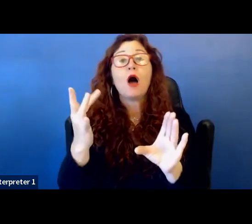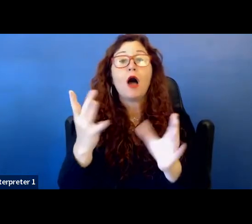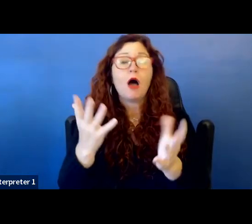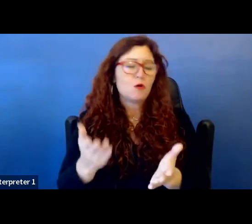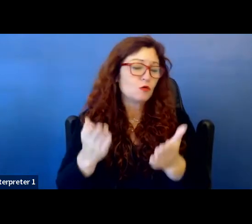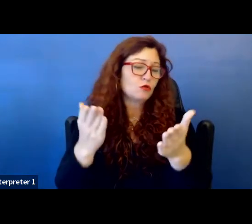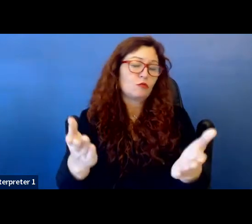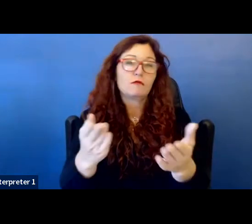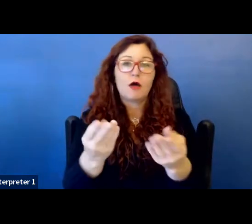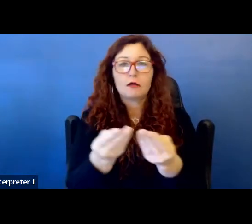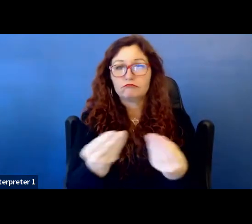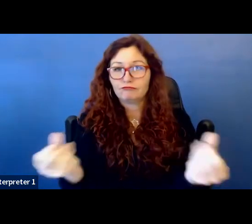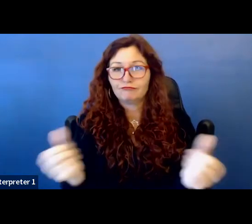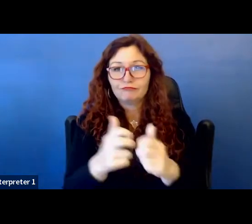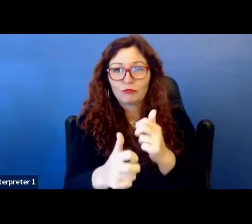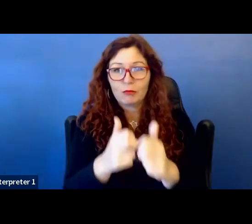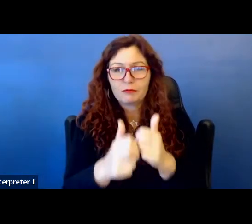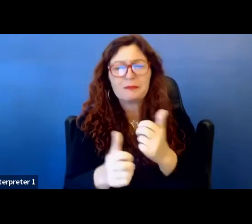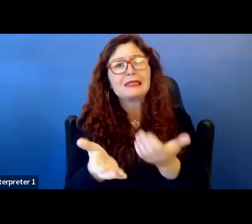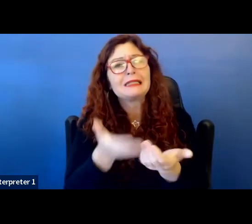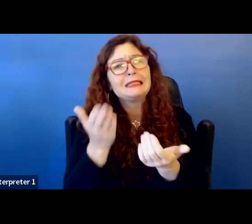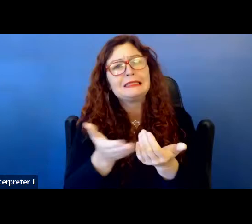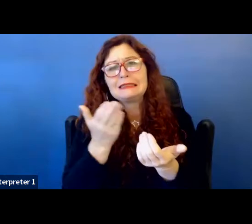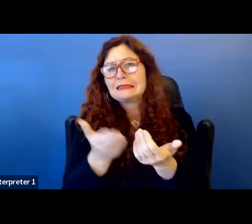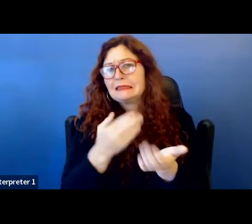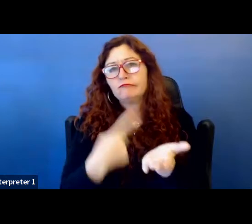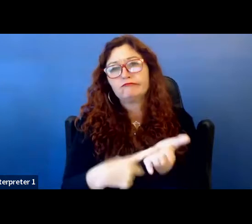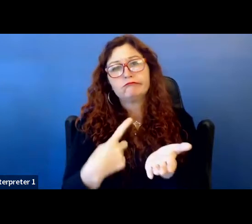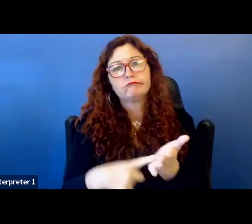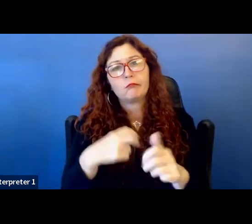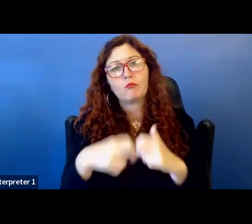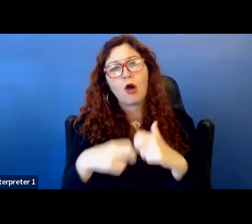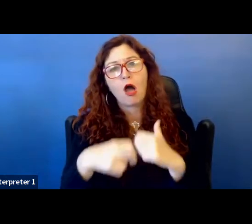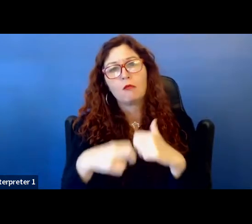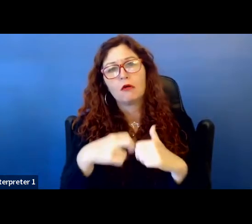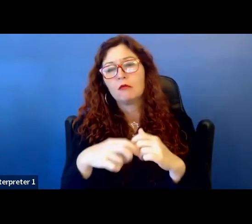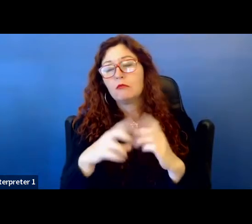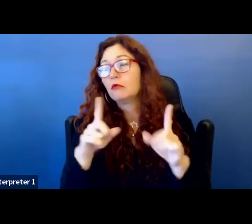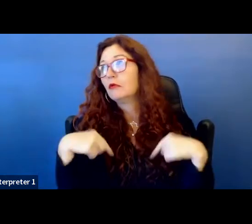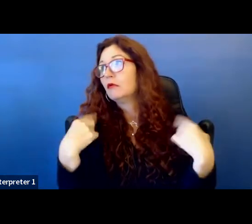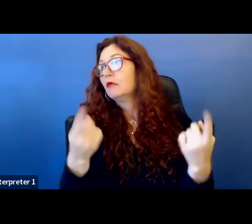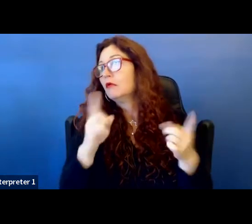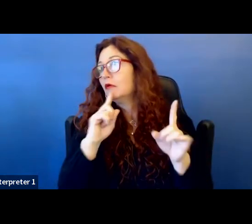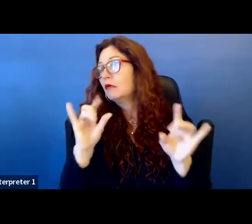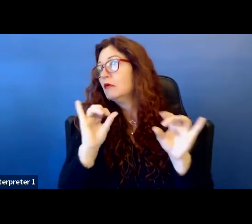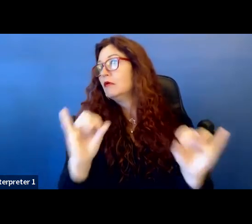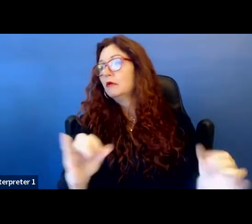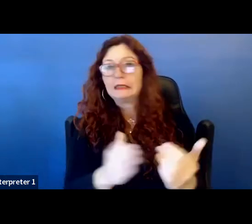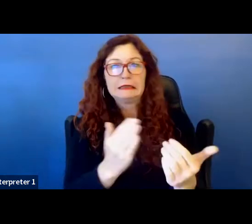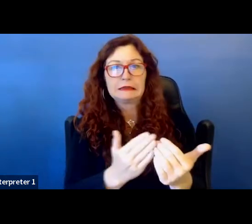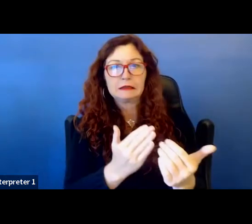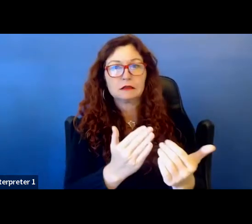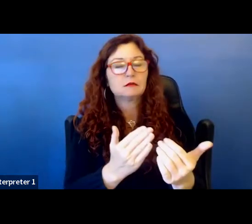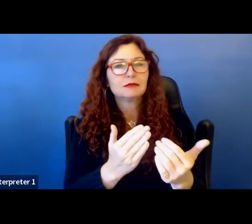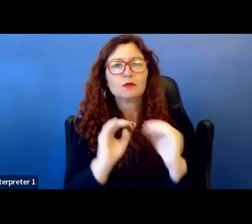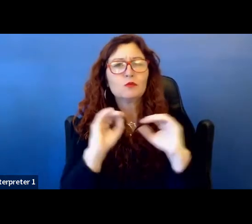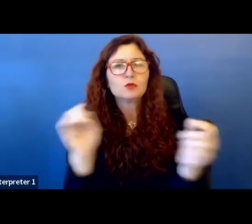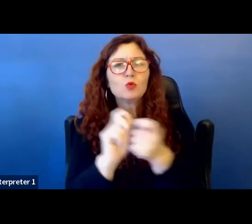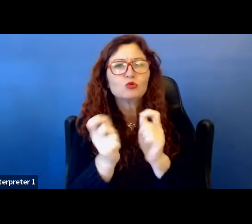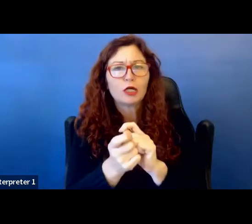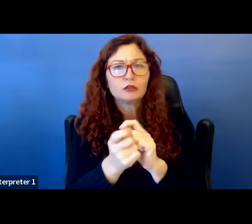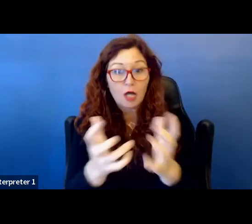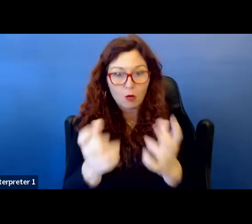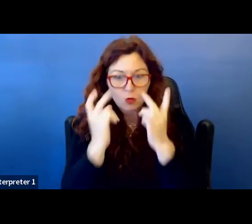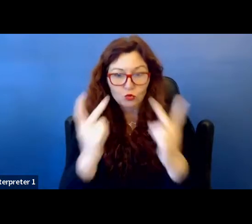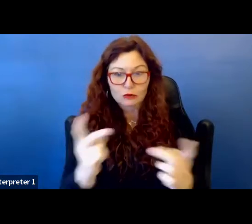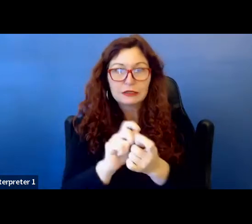problems all we want sisters and brothers and nothing will ever happen so what we're what i'm projecting for a solution is working with